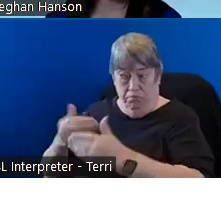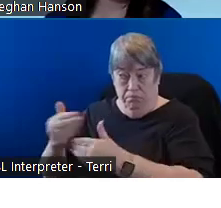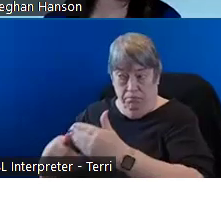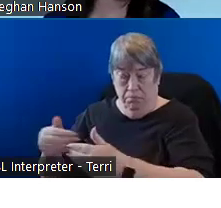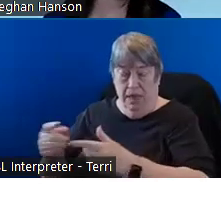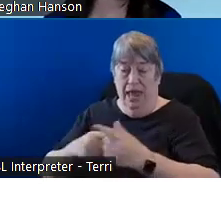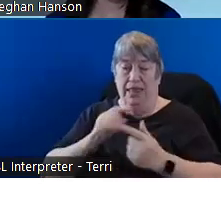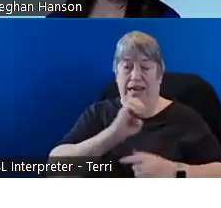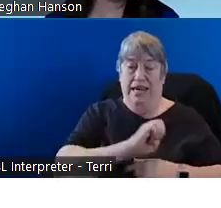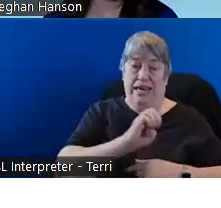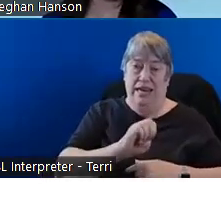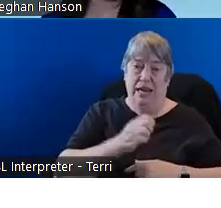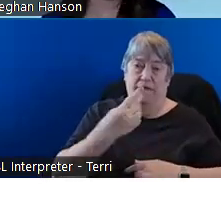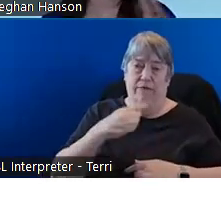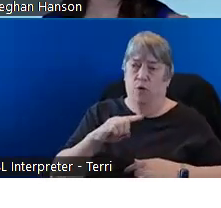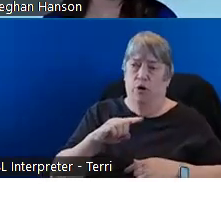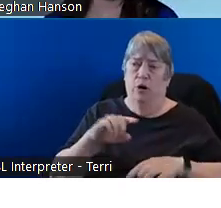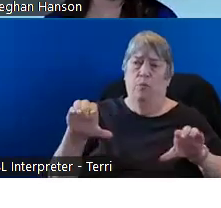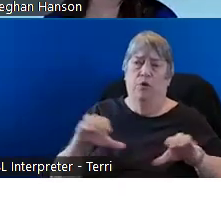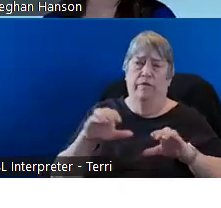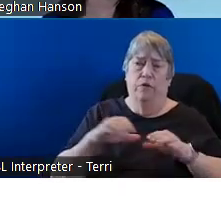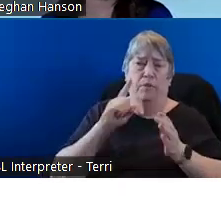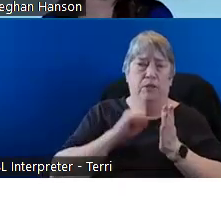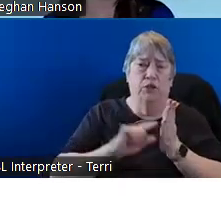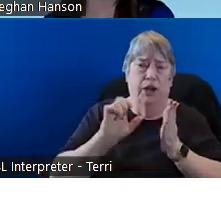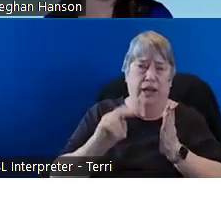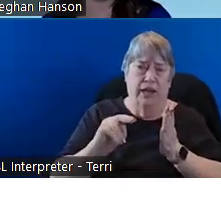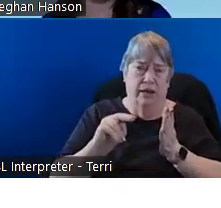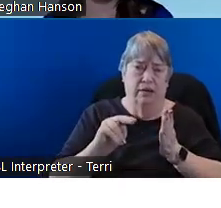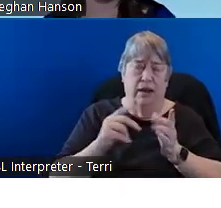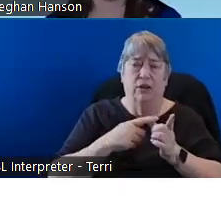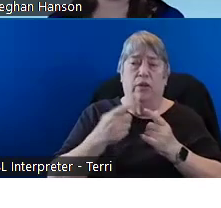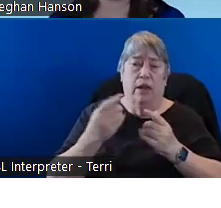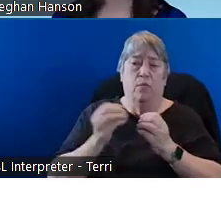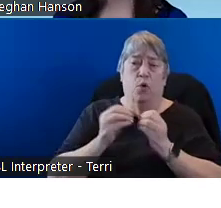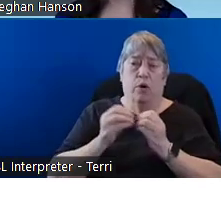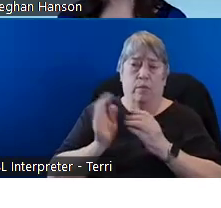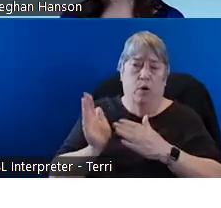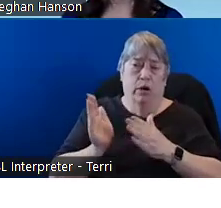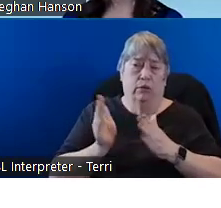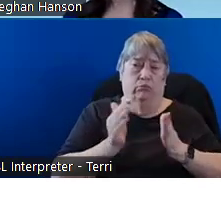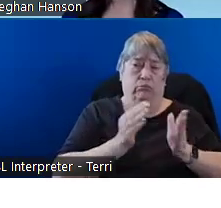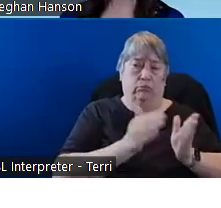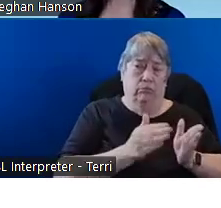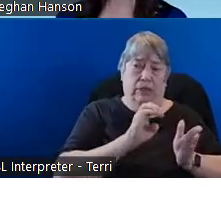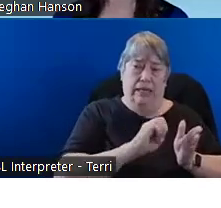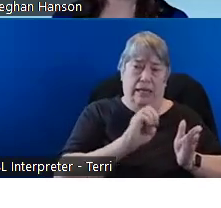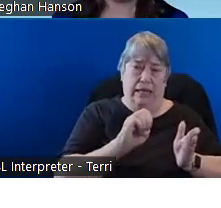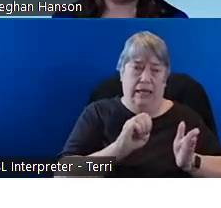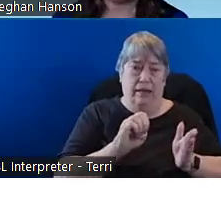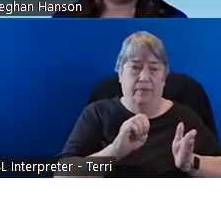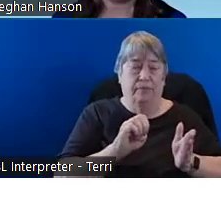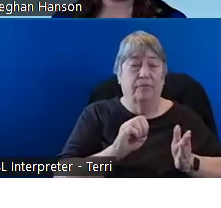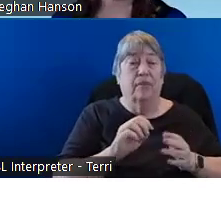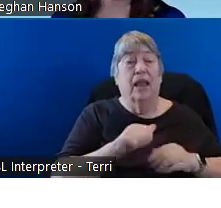check-ins and then transition to EE as a person becomes more stable and comfortable in their position. They also need to be willing to